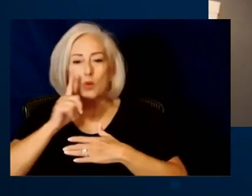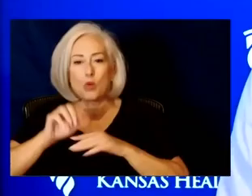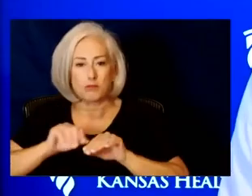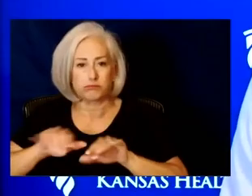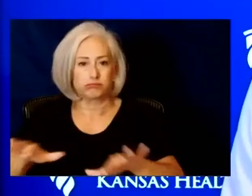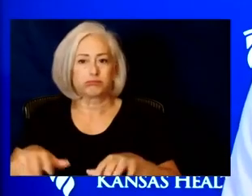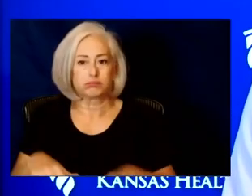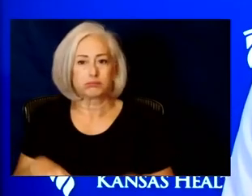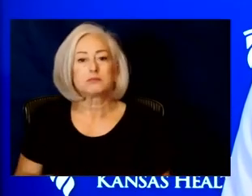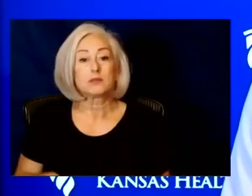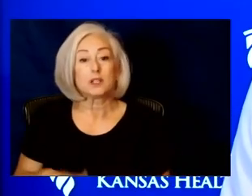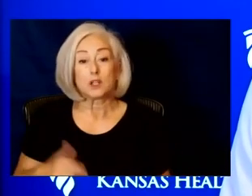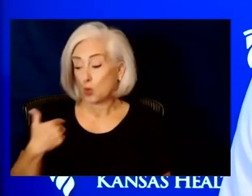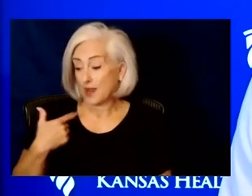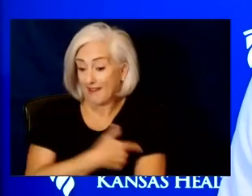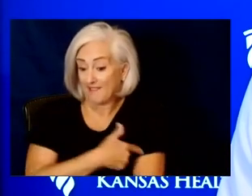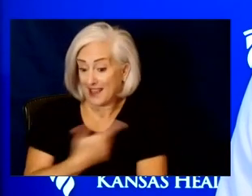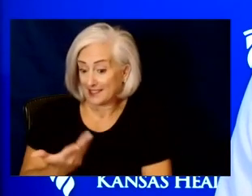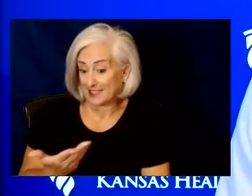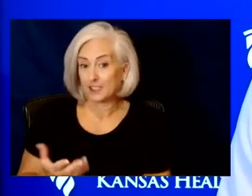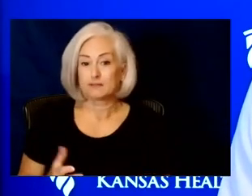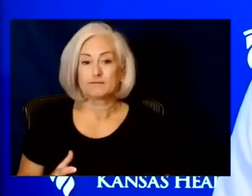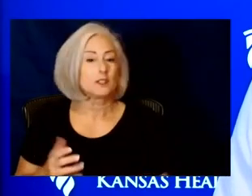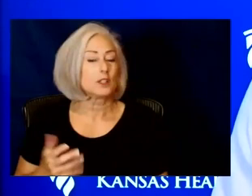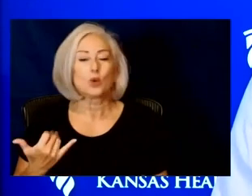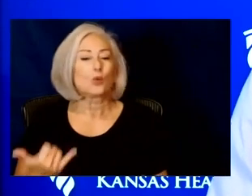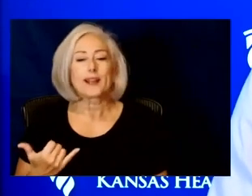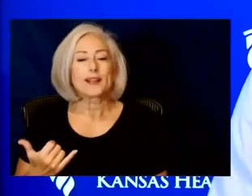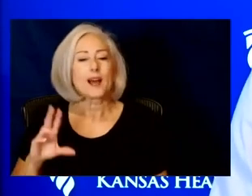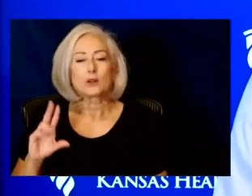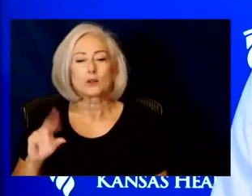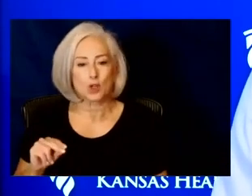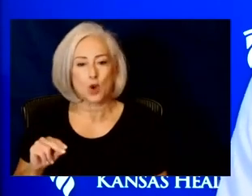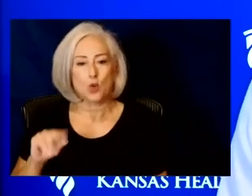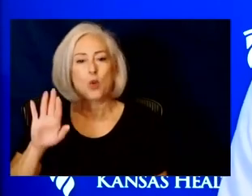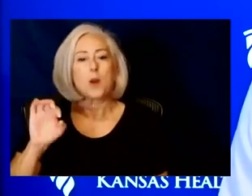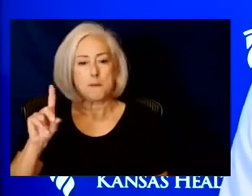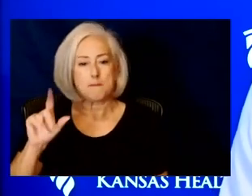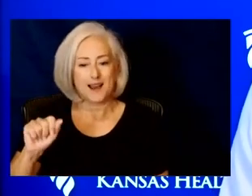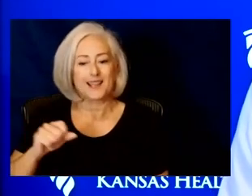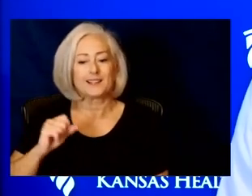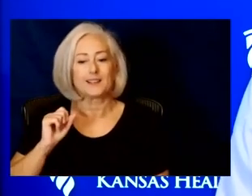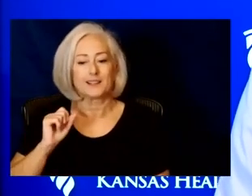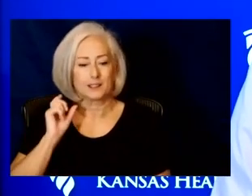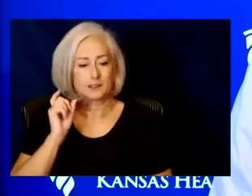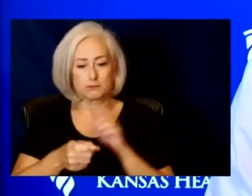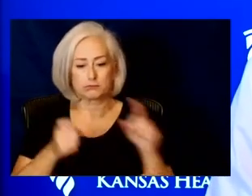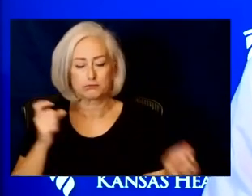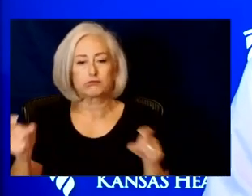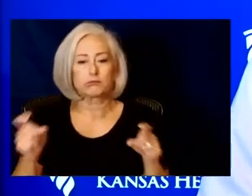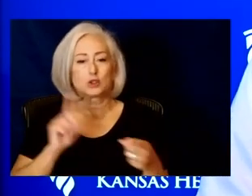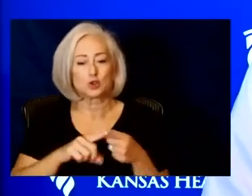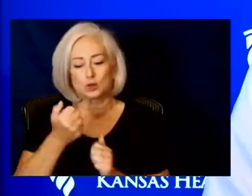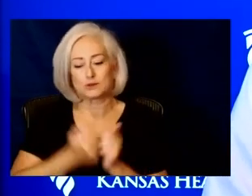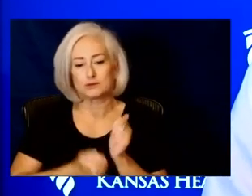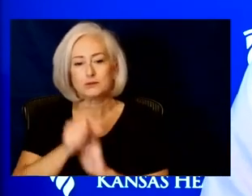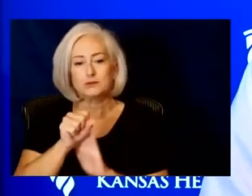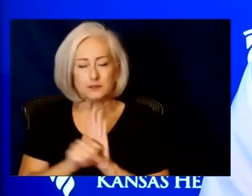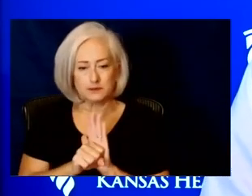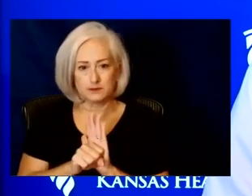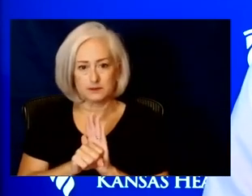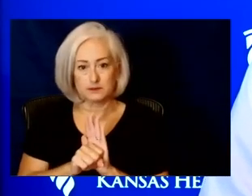Health and Human Services, the Biden administration, is rolling out vaccine to the states. The supply is